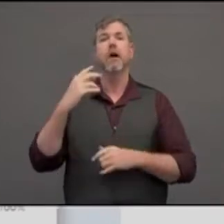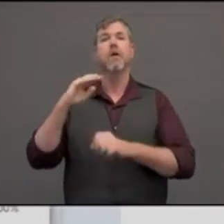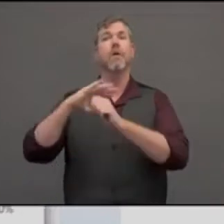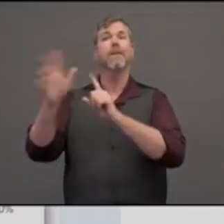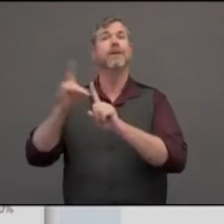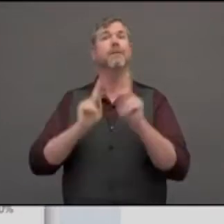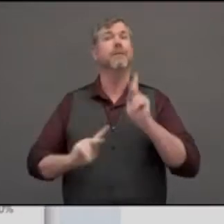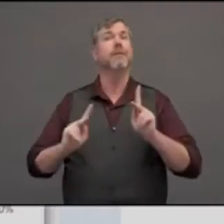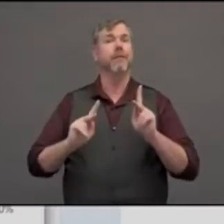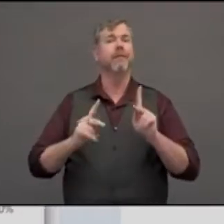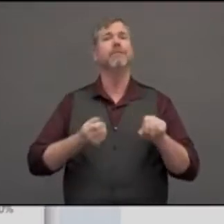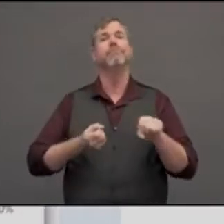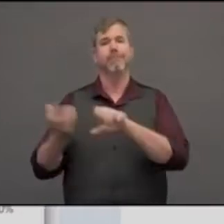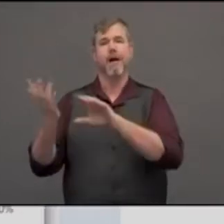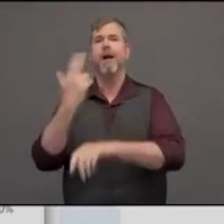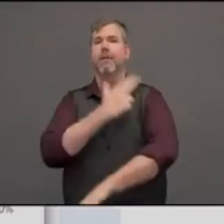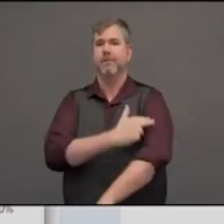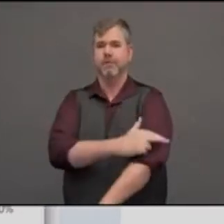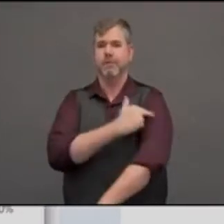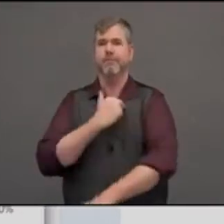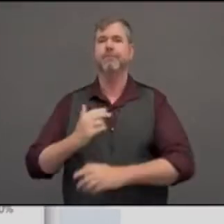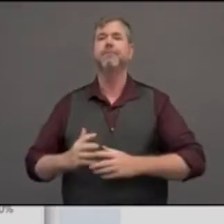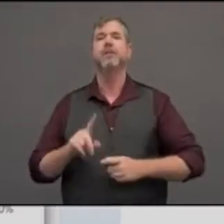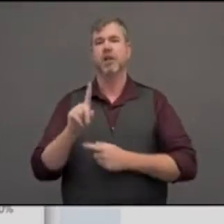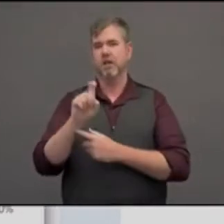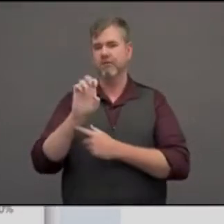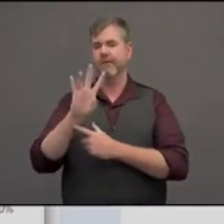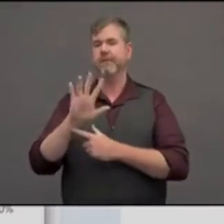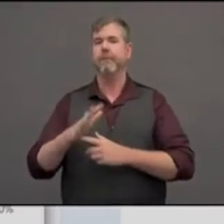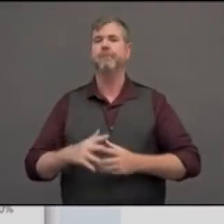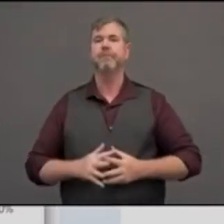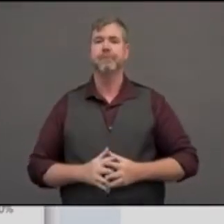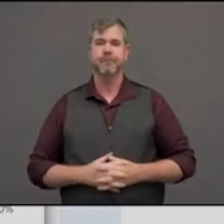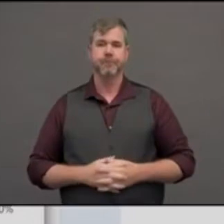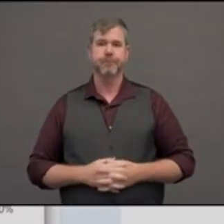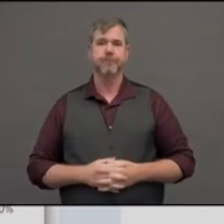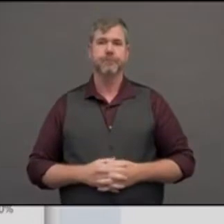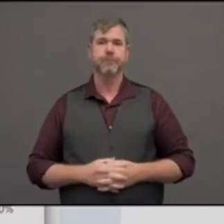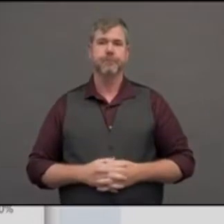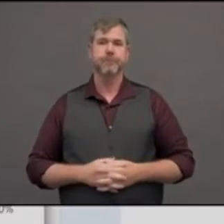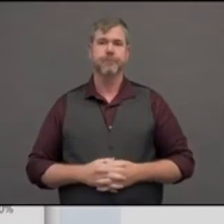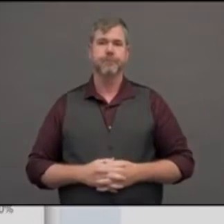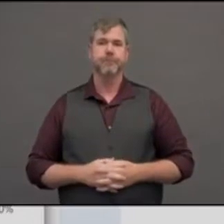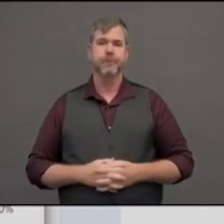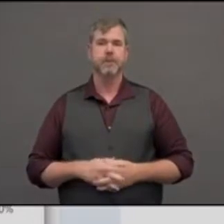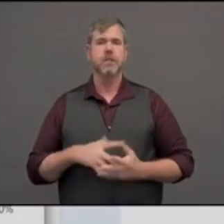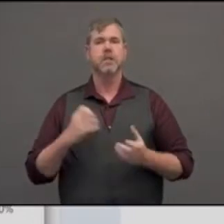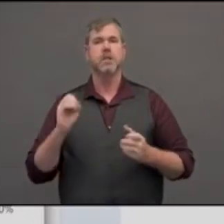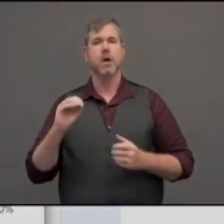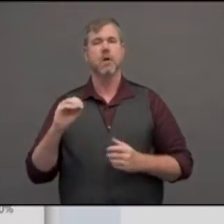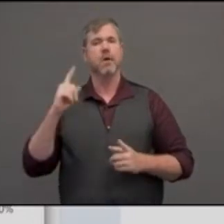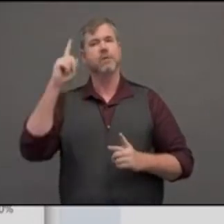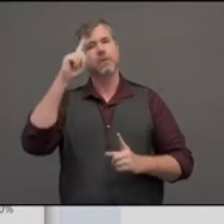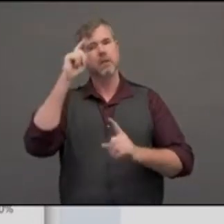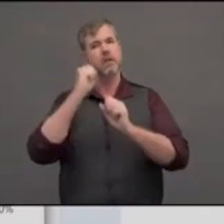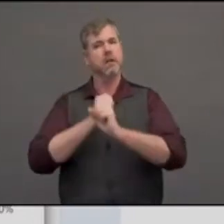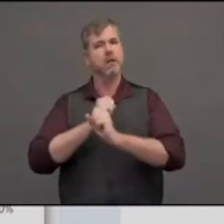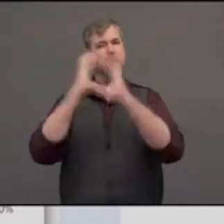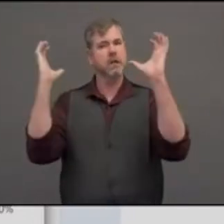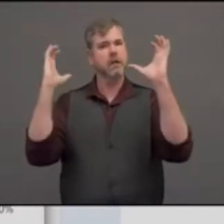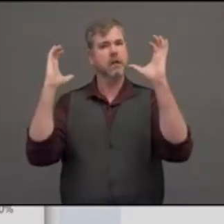And we go back here. And as I was talking about, is we have to look at this from a risk management standpoint. We